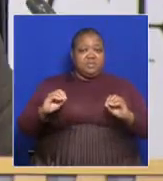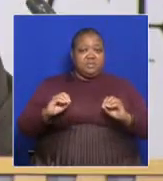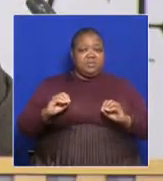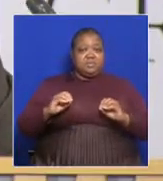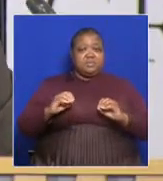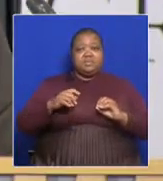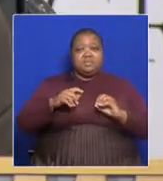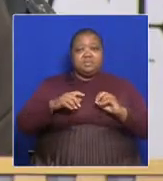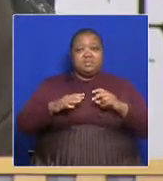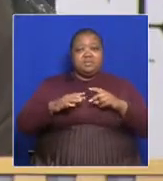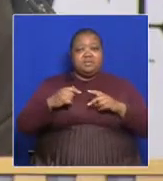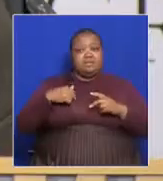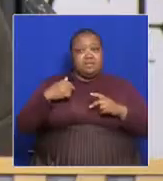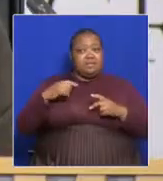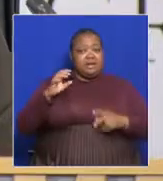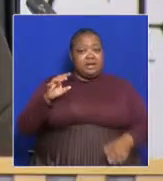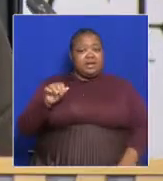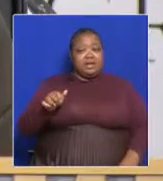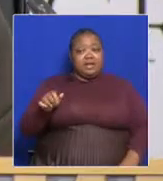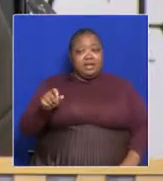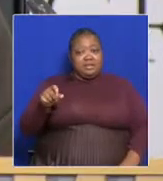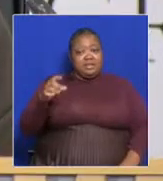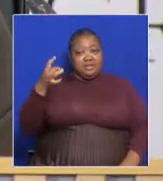information. It was allegations of